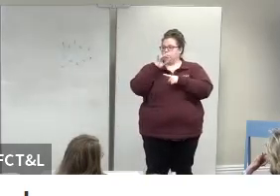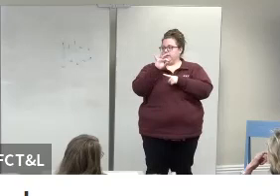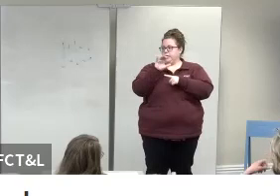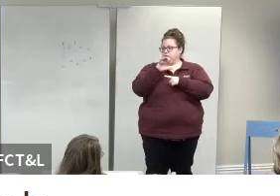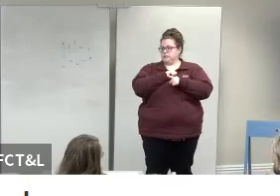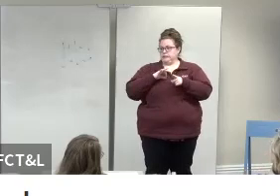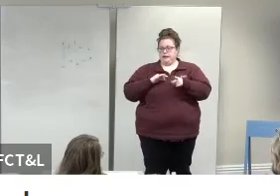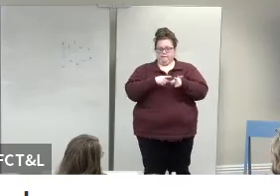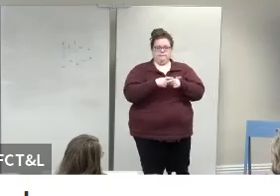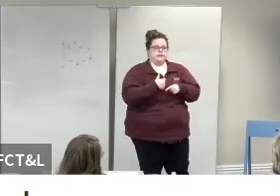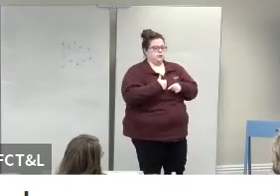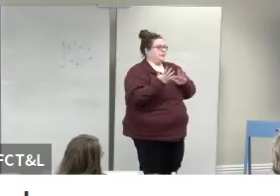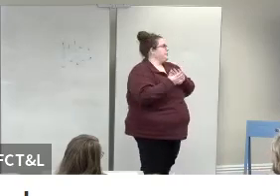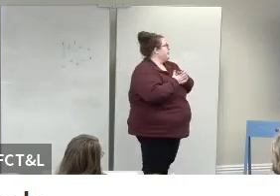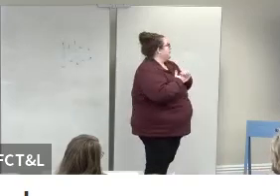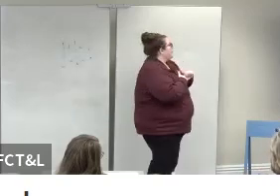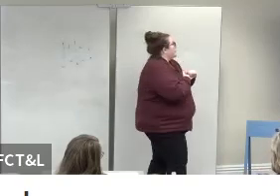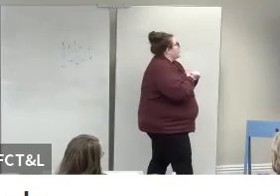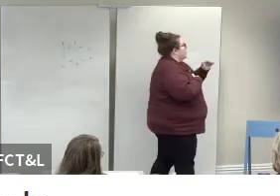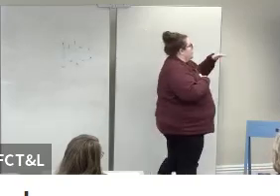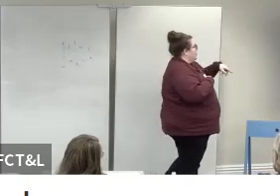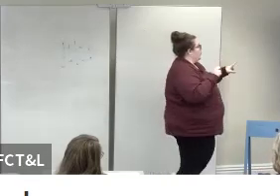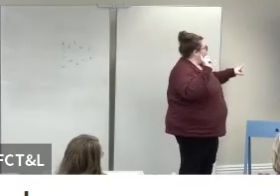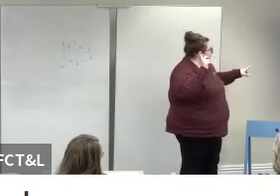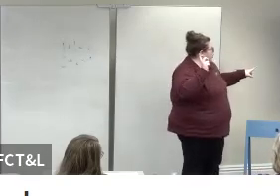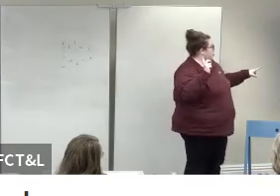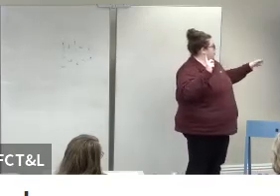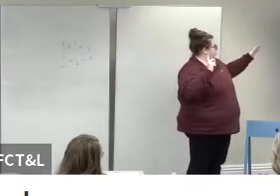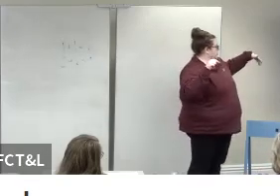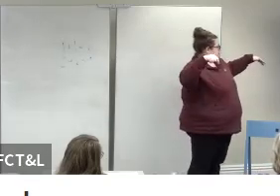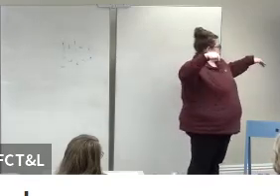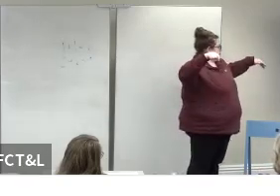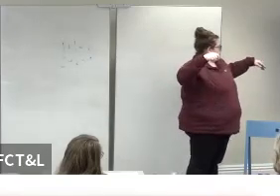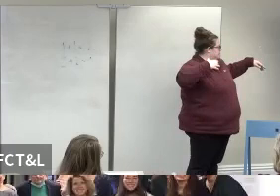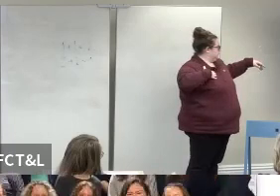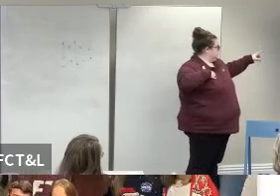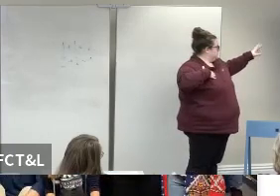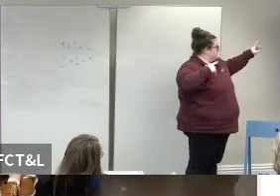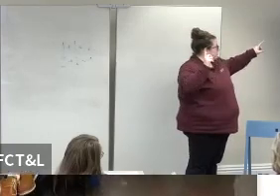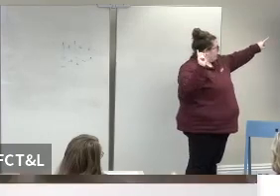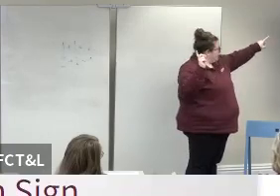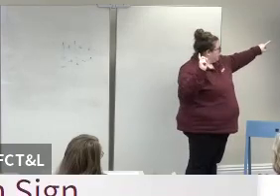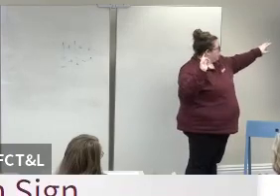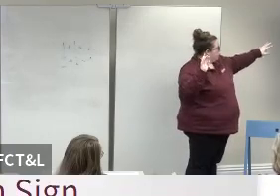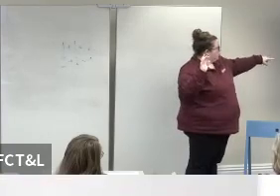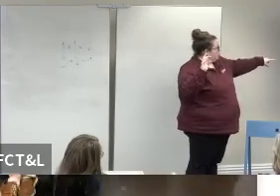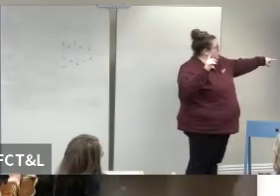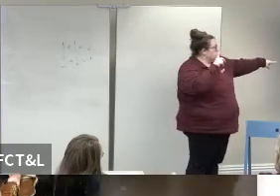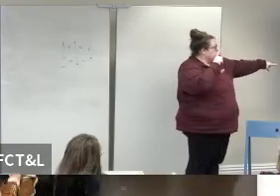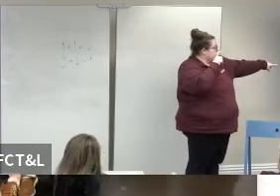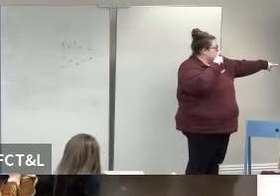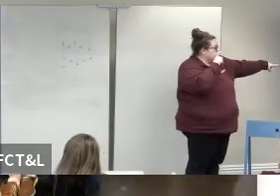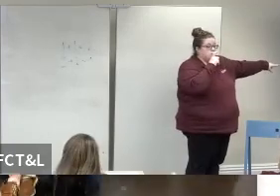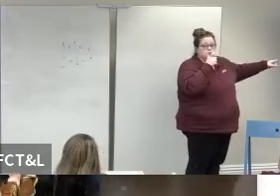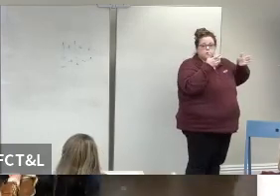now, who interprets for us in our department and the College of Education and Applied Human Sciences. And